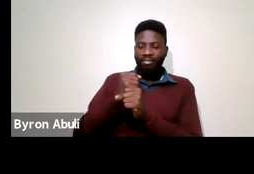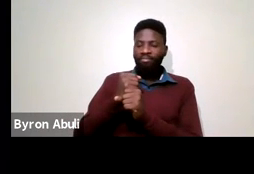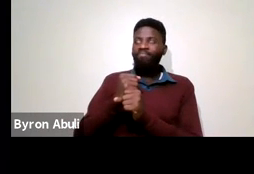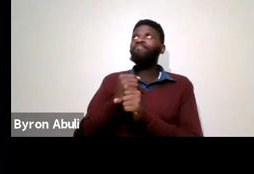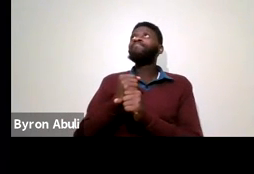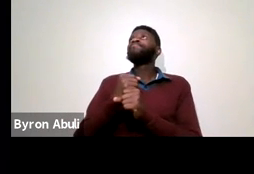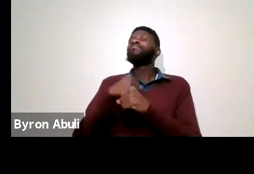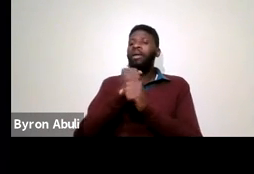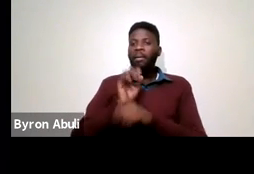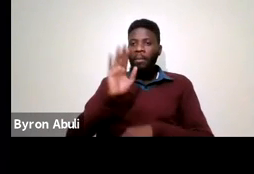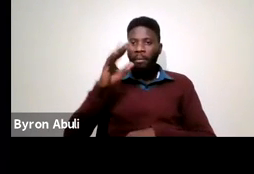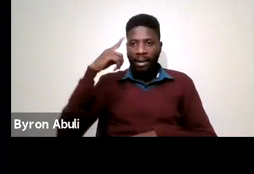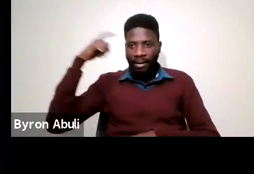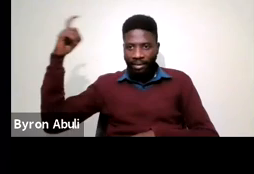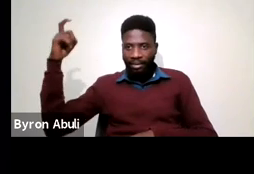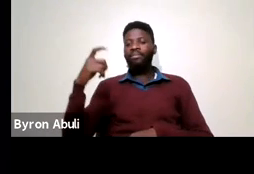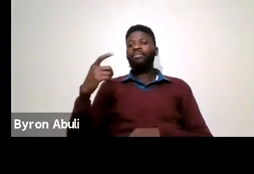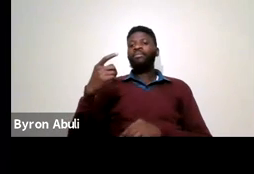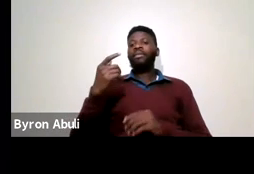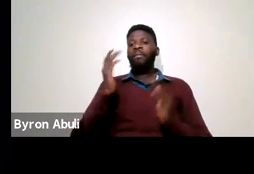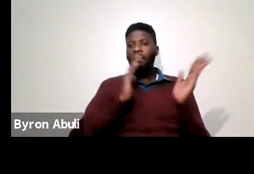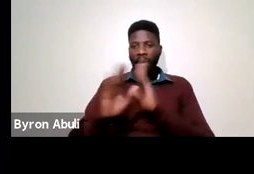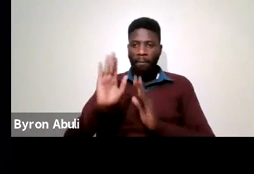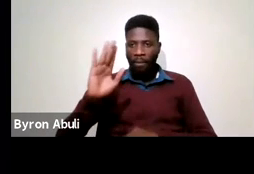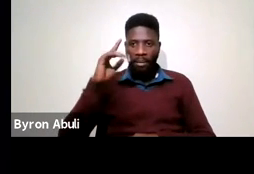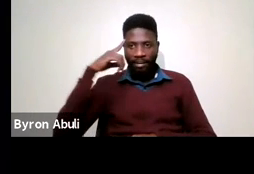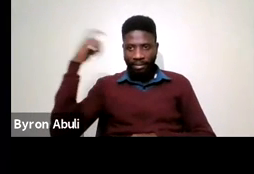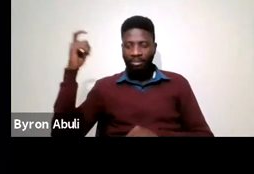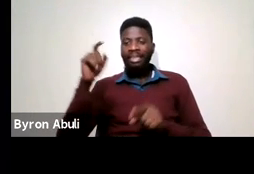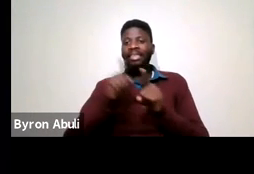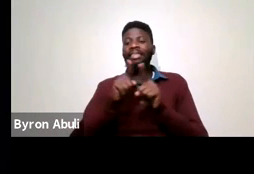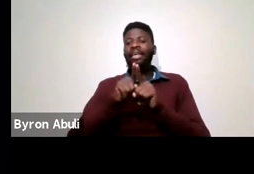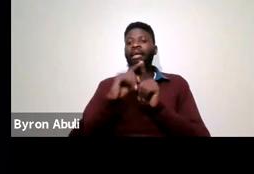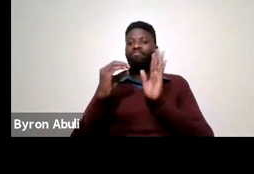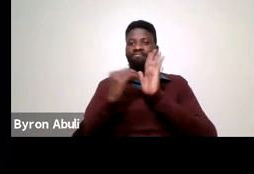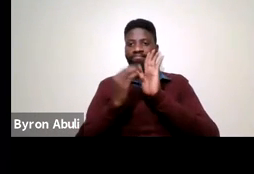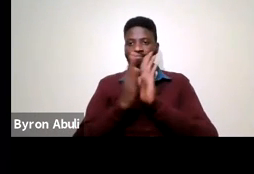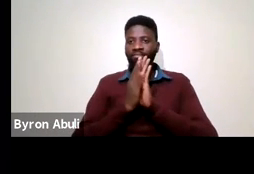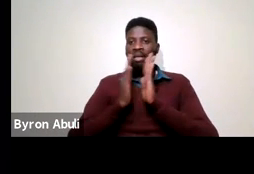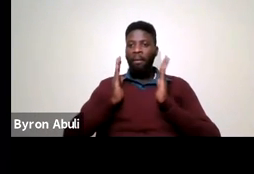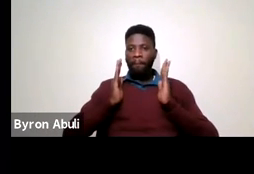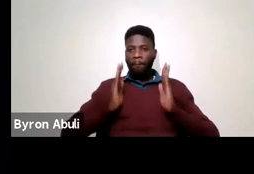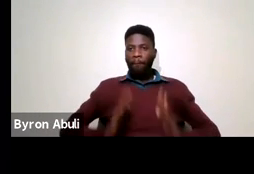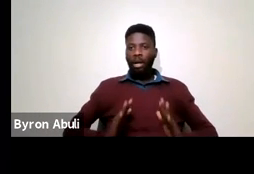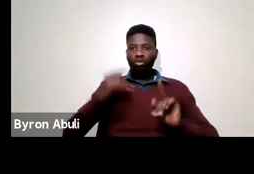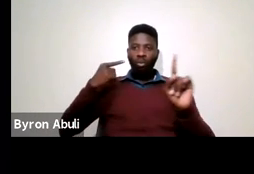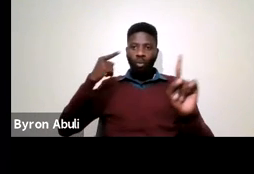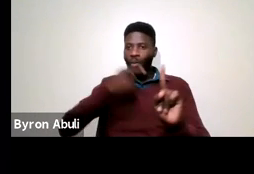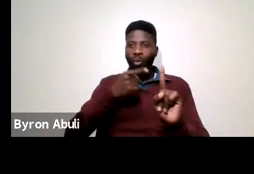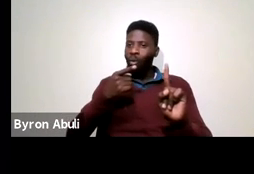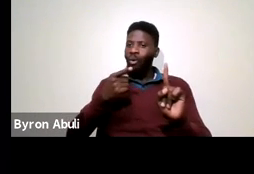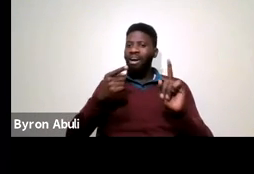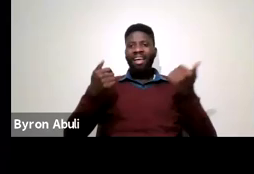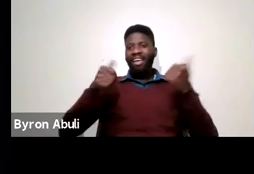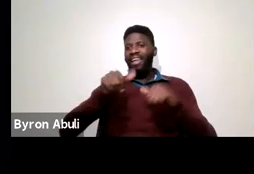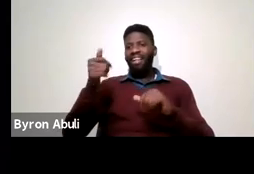making your dreams or planning your dreams or setting your personal goals or any goals of in life for that matter.